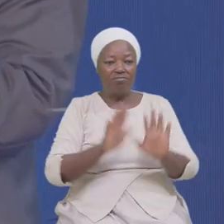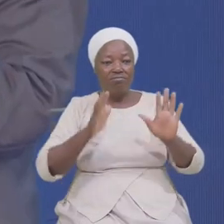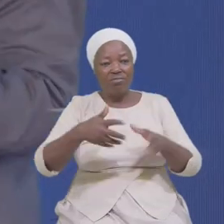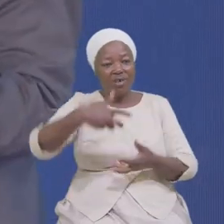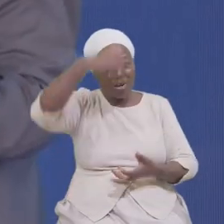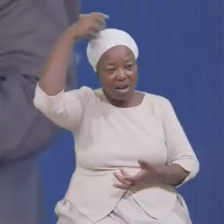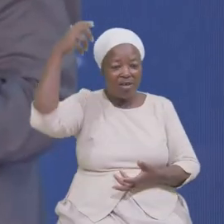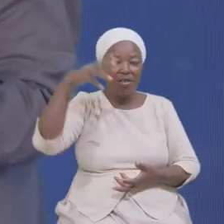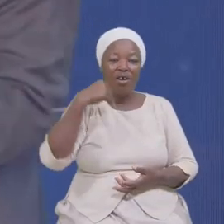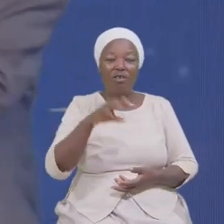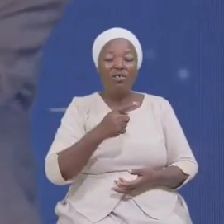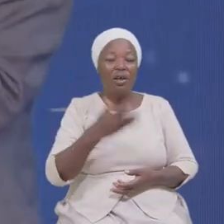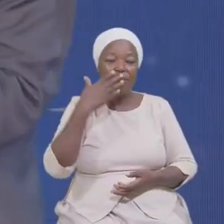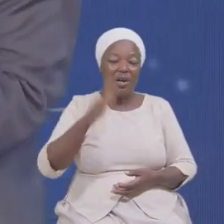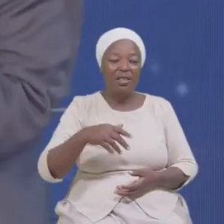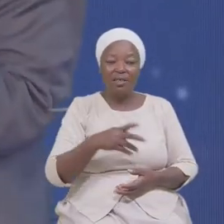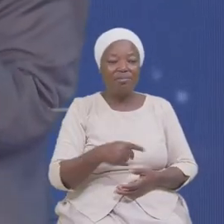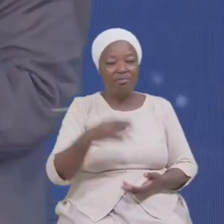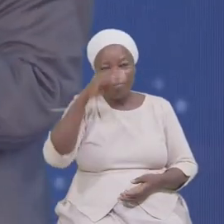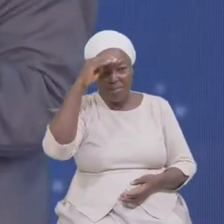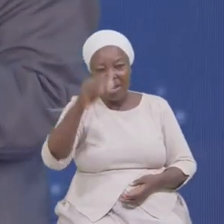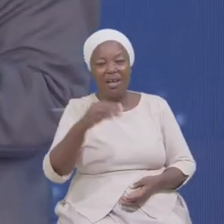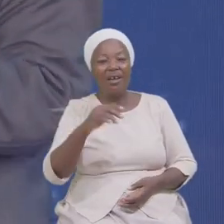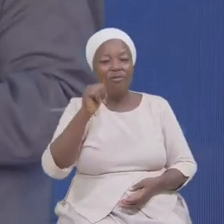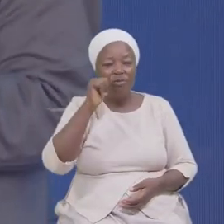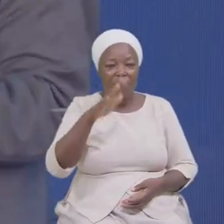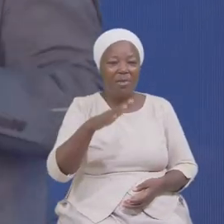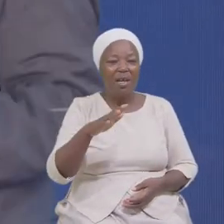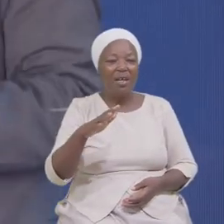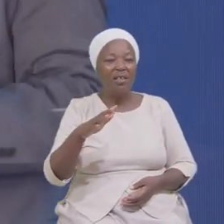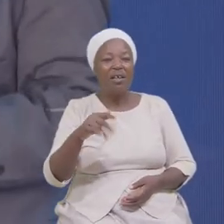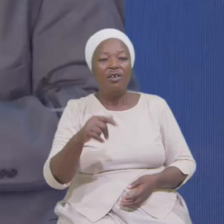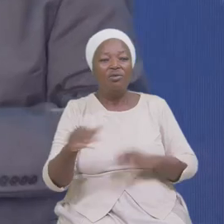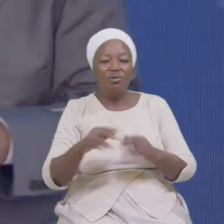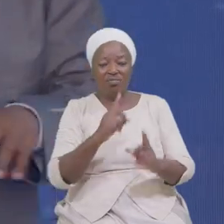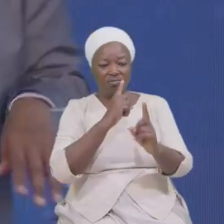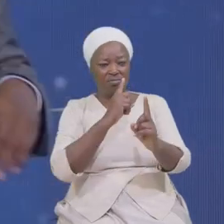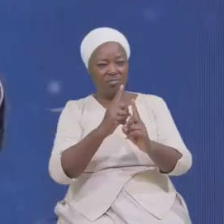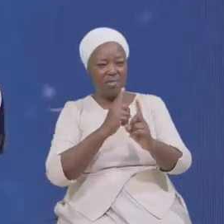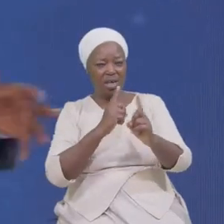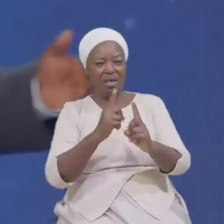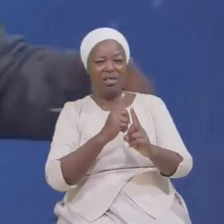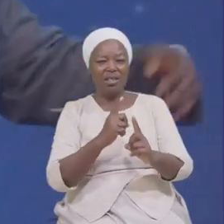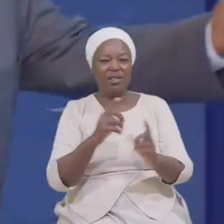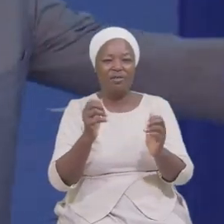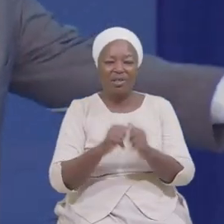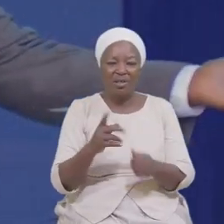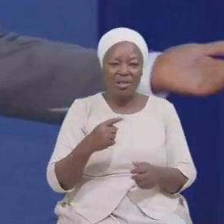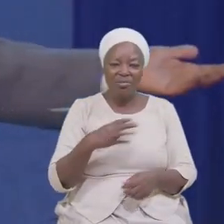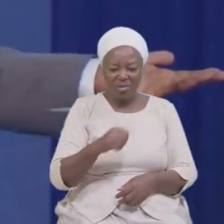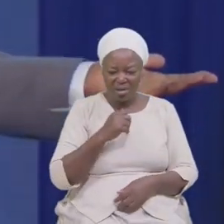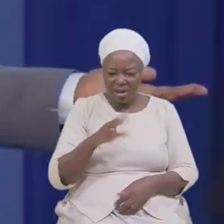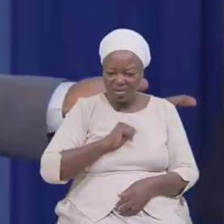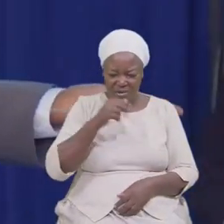and angry men and women holding malice and bearing grudge. And he said they are not going to forgive